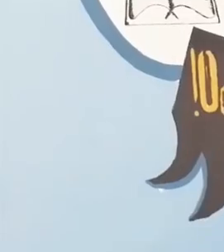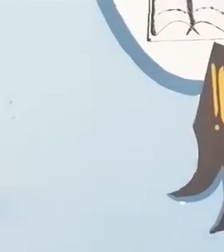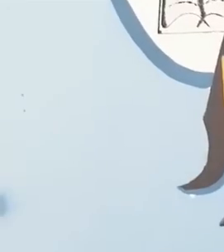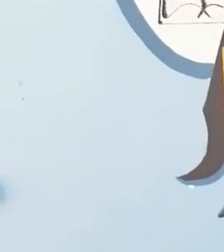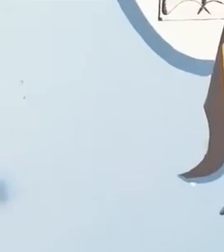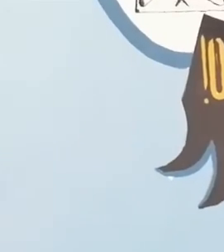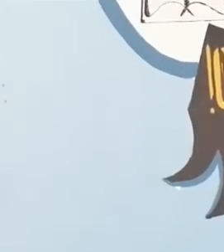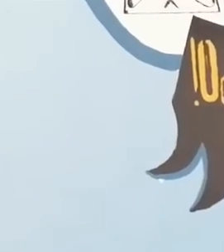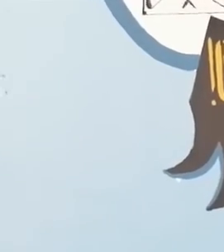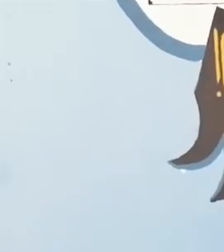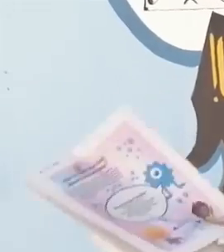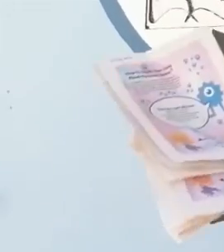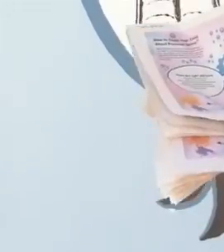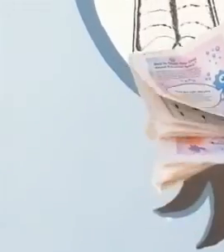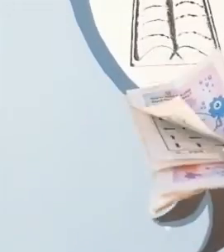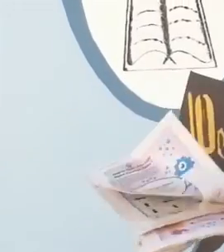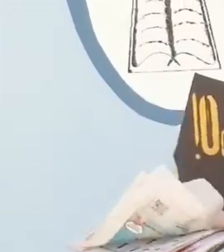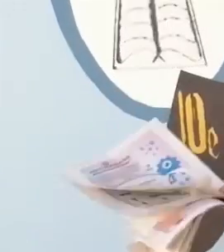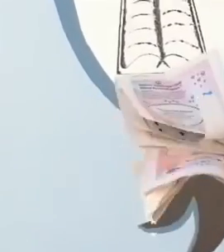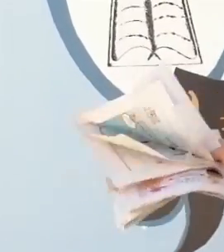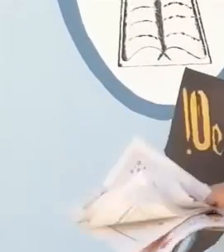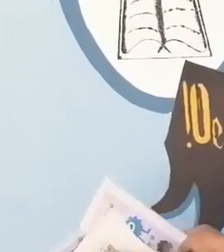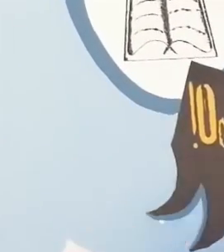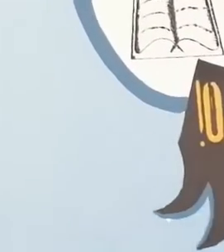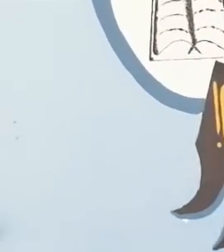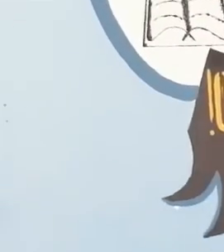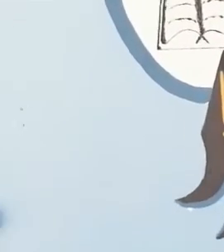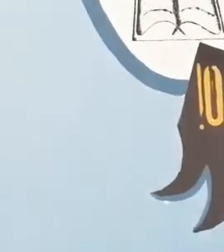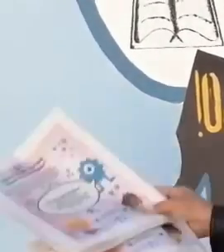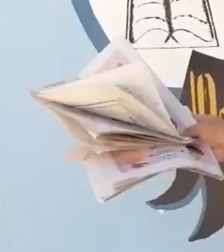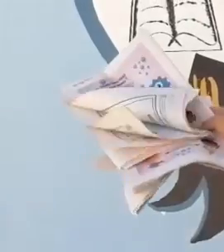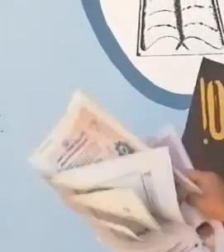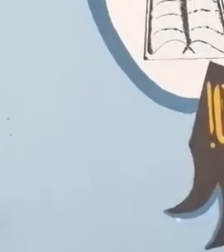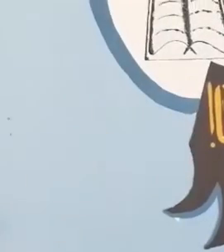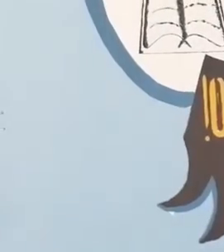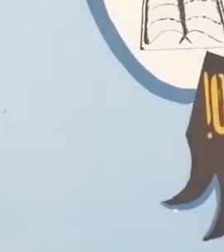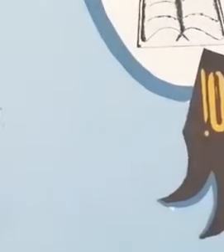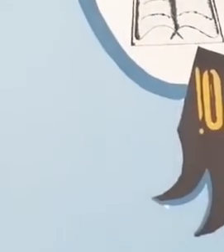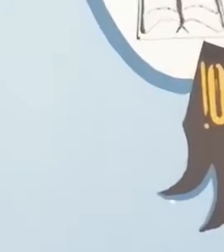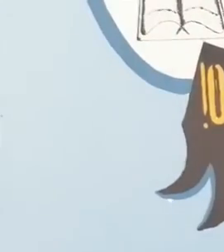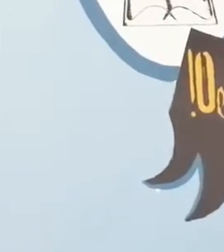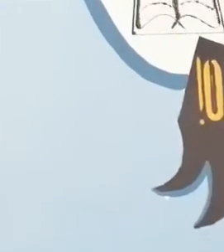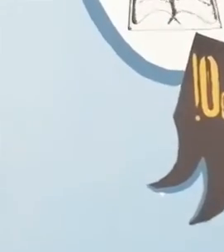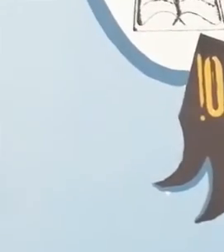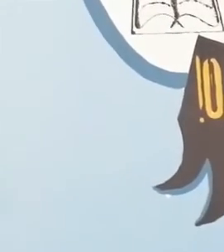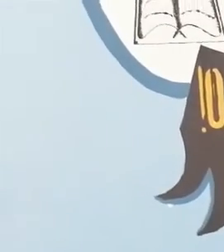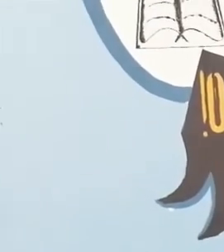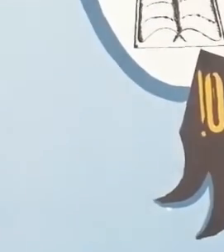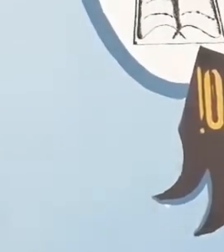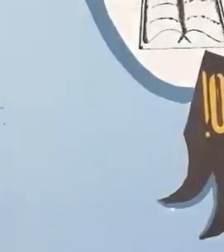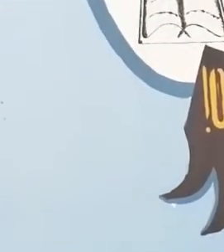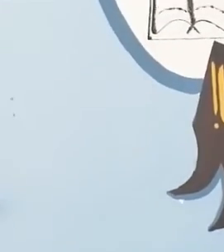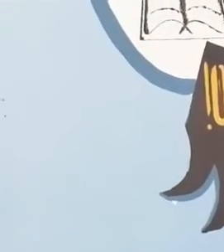we have informed them, we are giving them information here on the windows that says no entering without